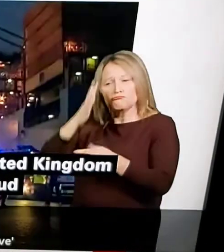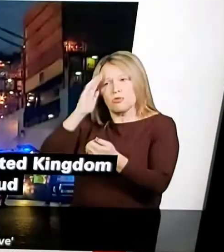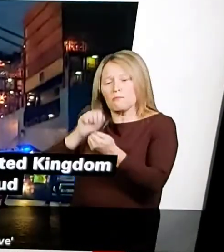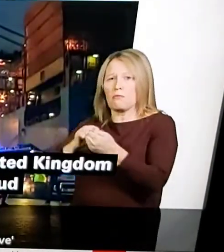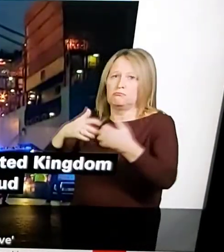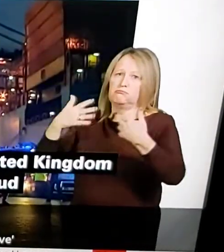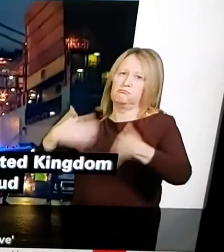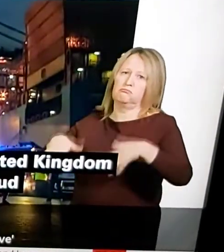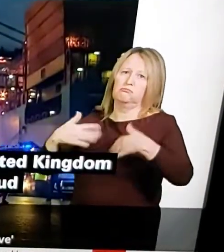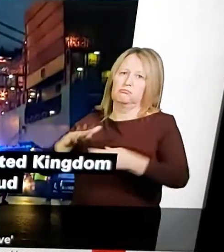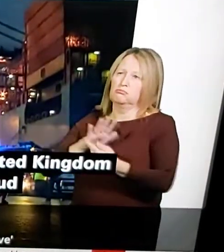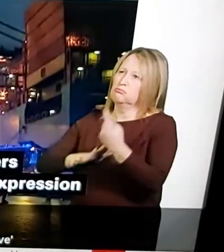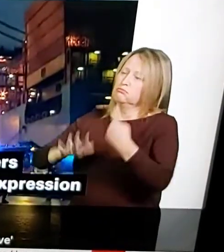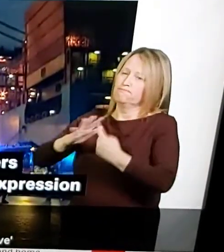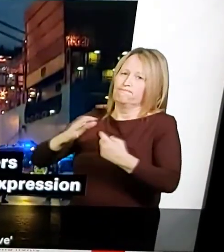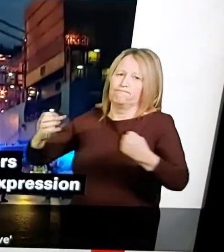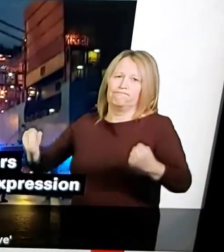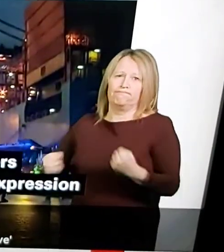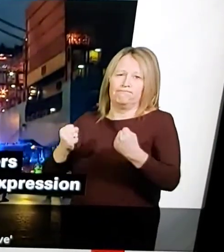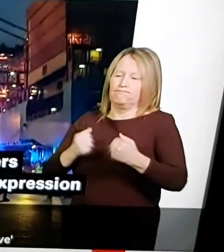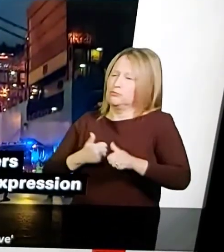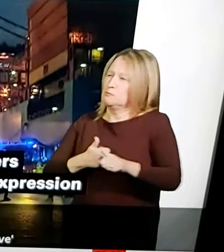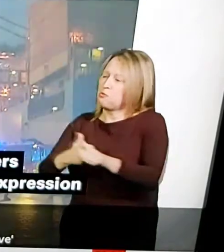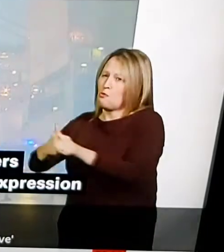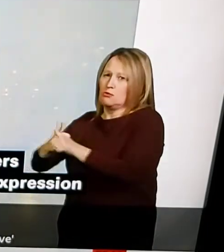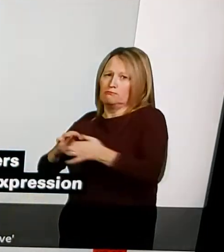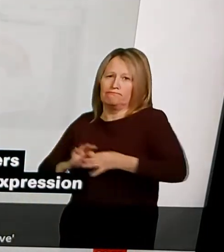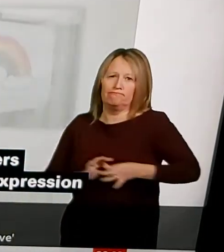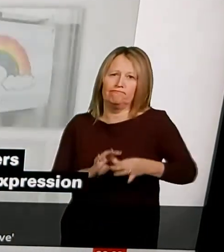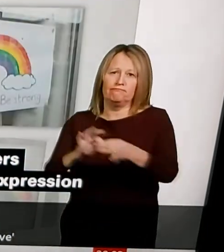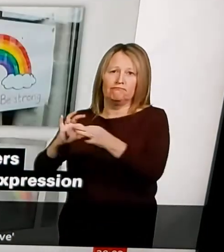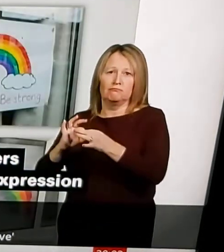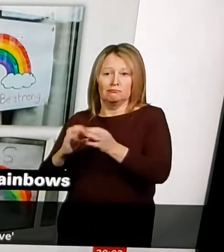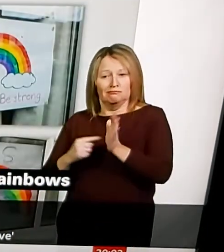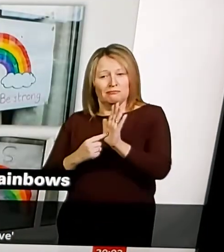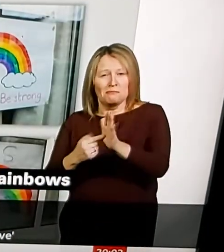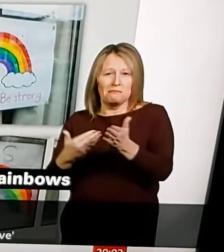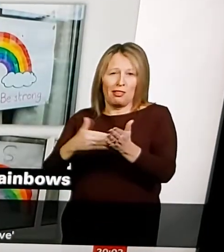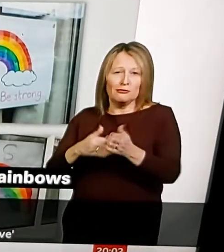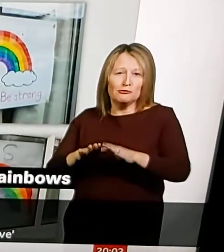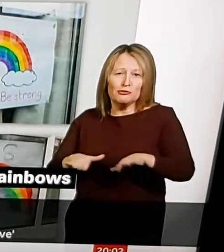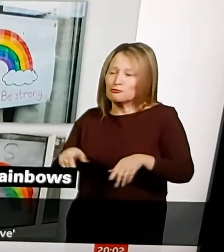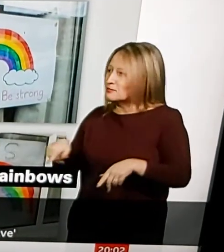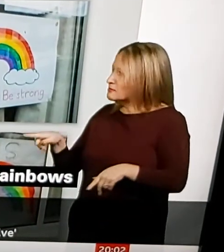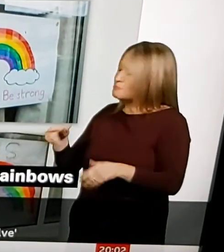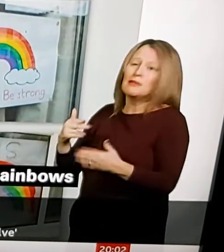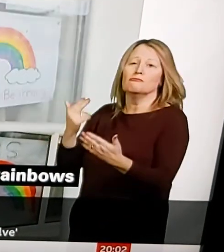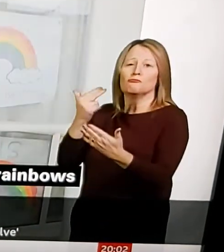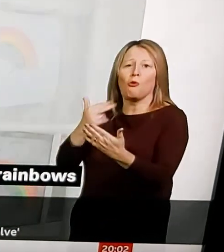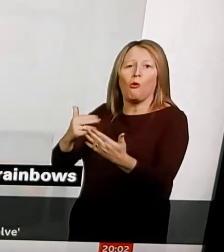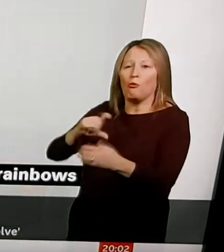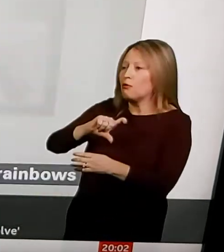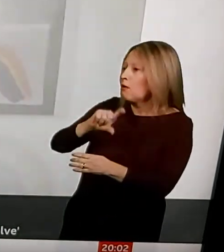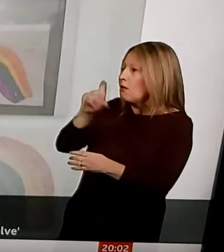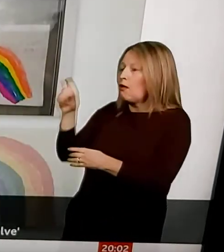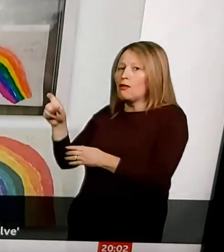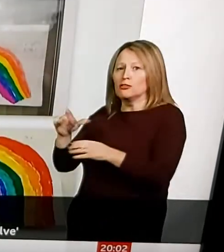an expression of our national spirit, and its symbol will be the rainbows drawn by children.